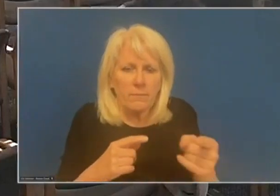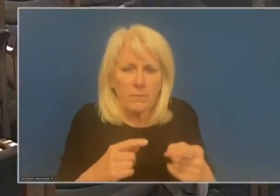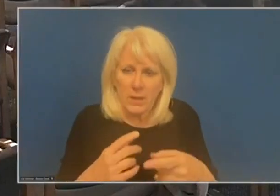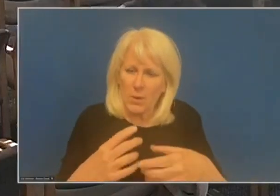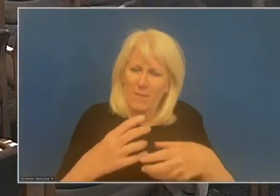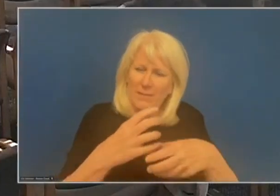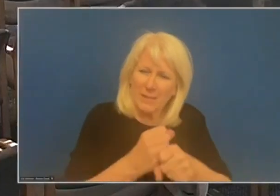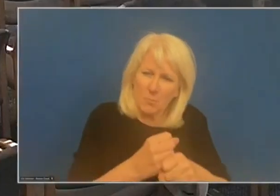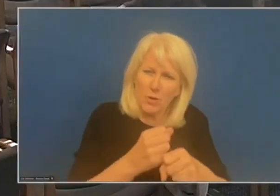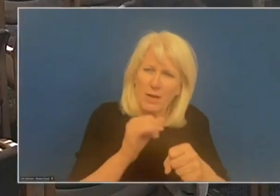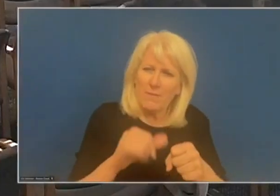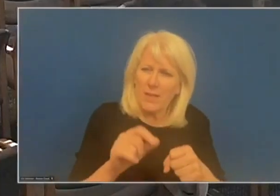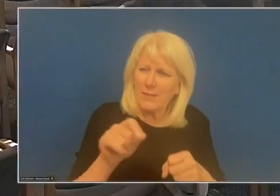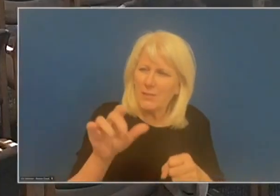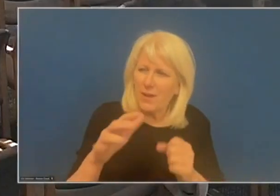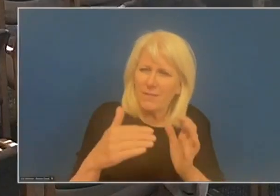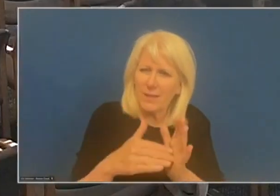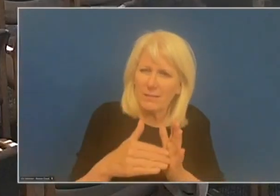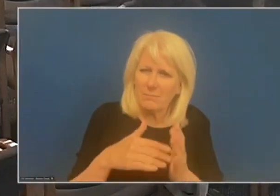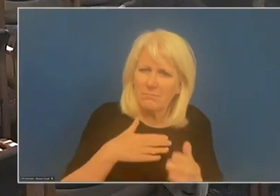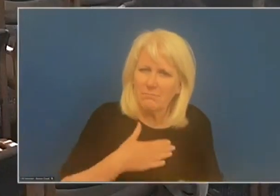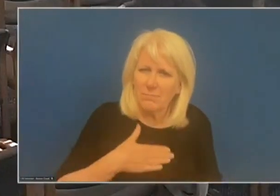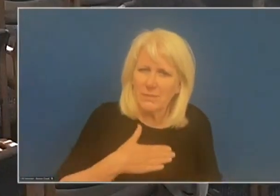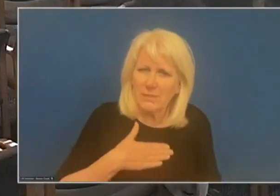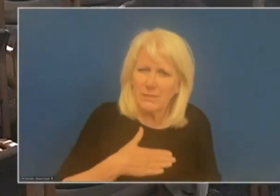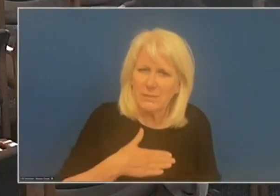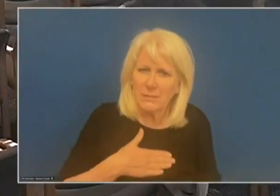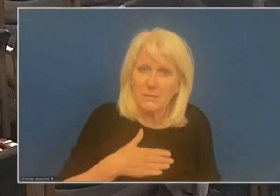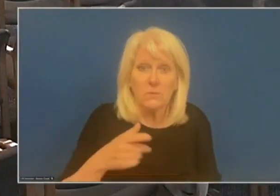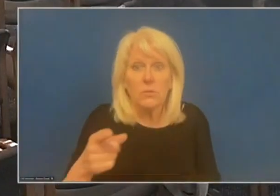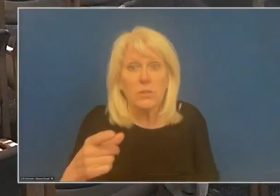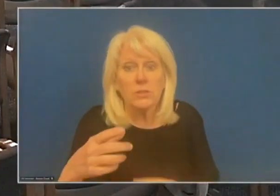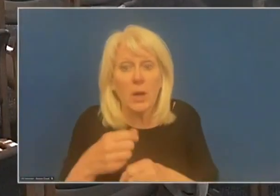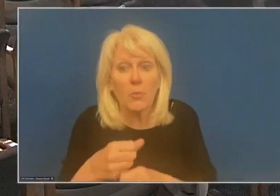again? Can we provide a brief summary on the Dash 5 again, please?